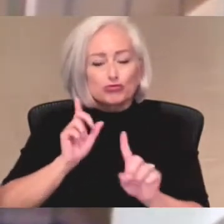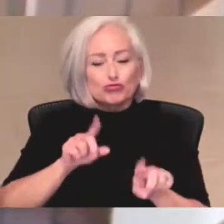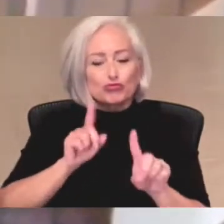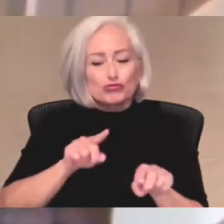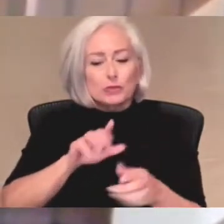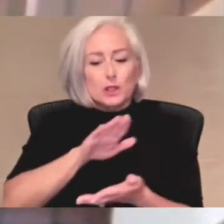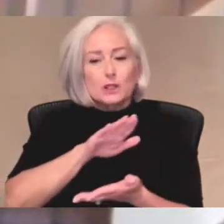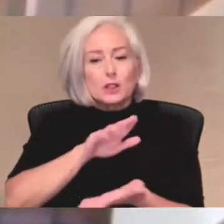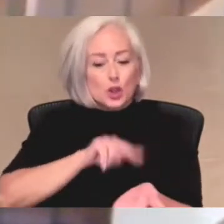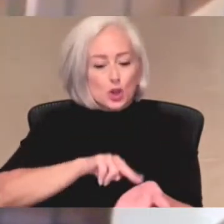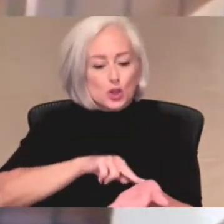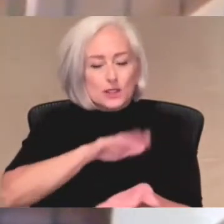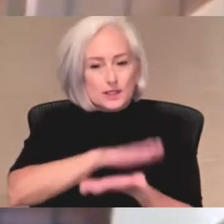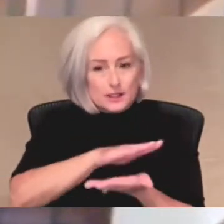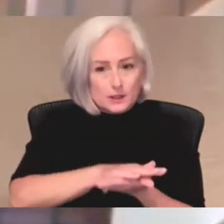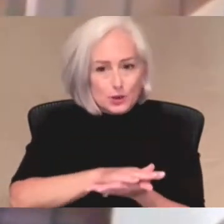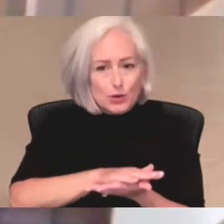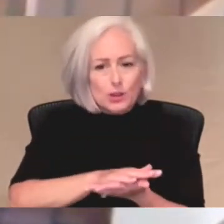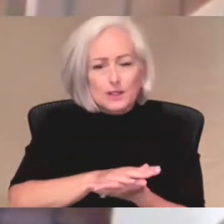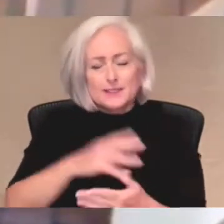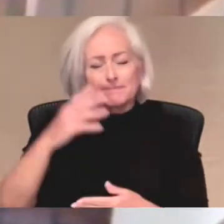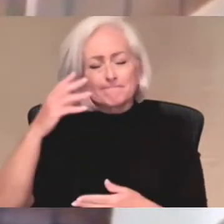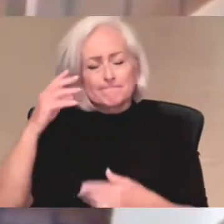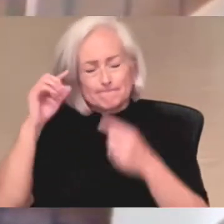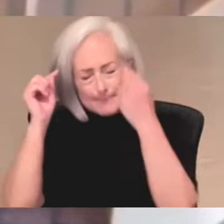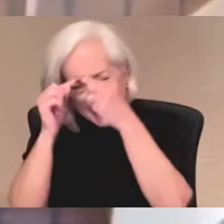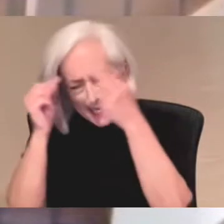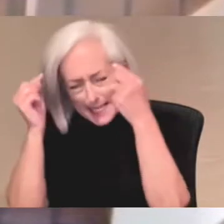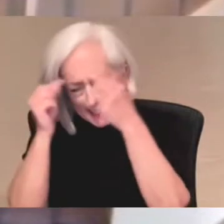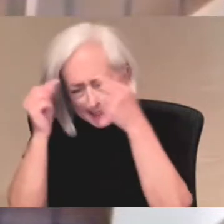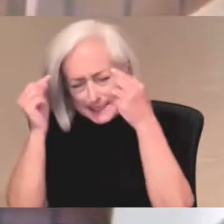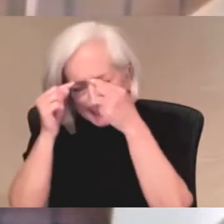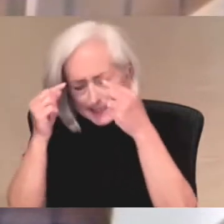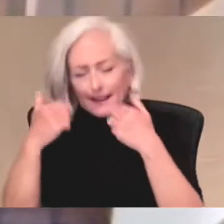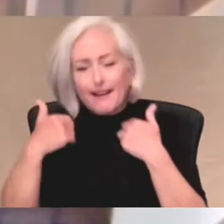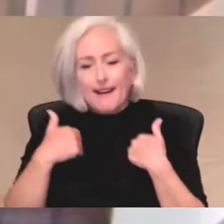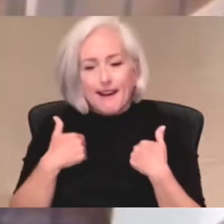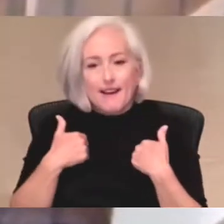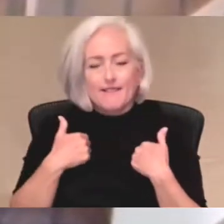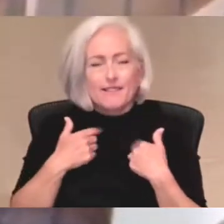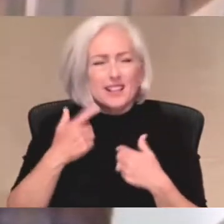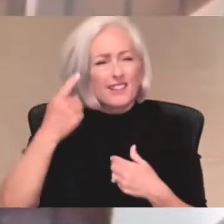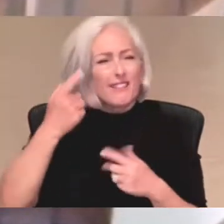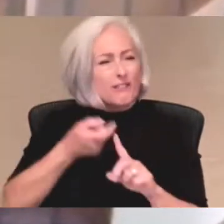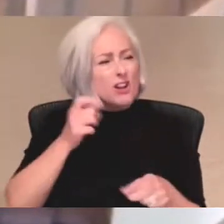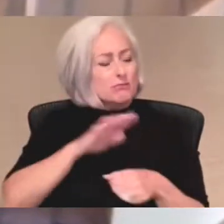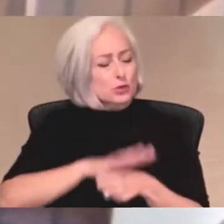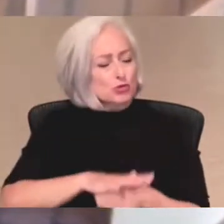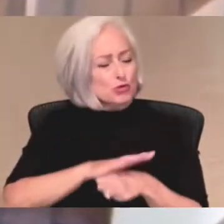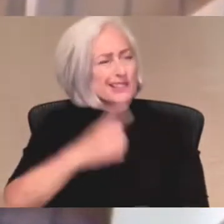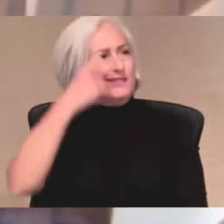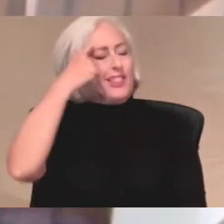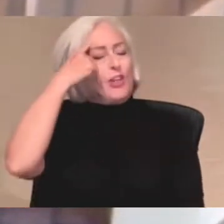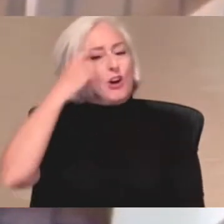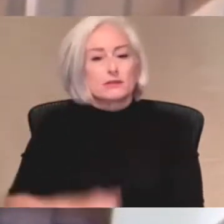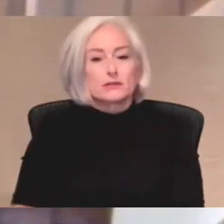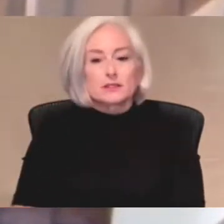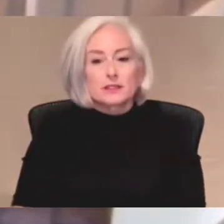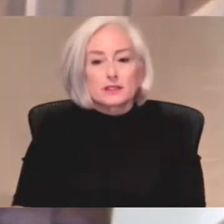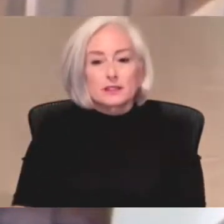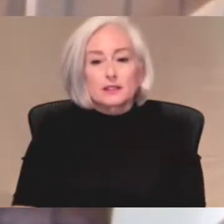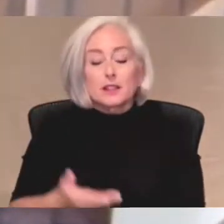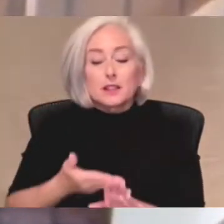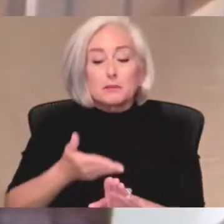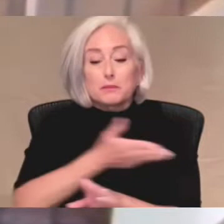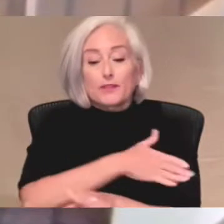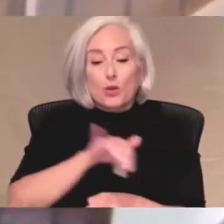headaches, and I thought maybe that was it. But leading up to that, I had gone in to get my blood